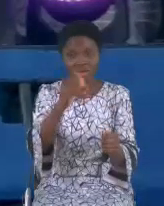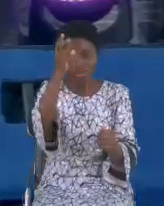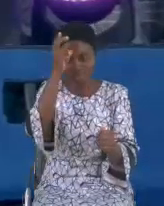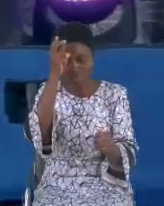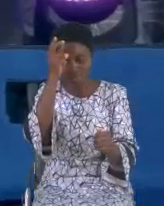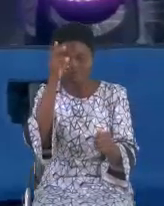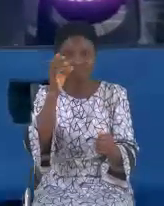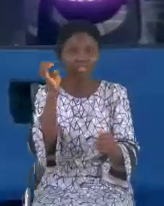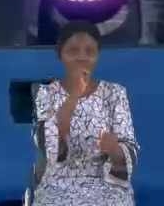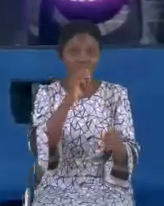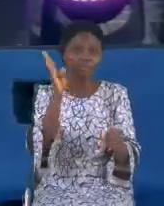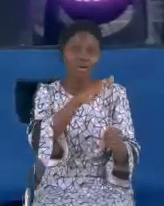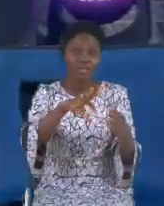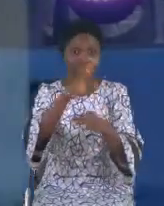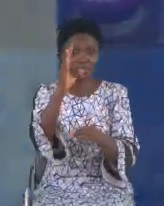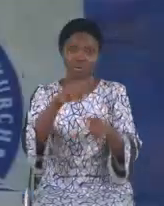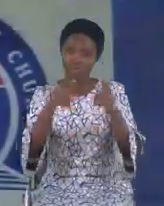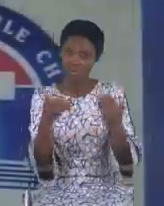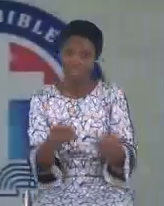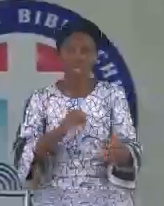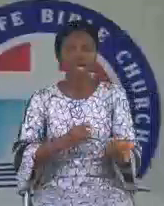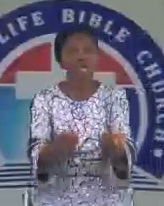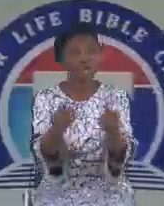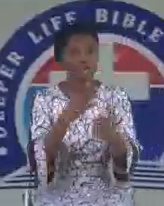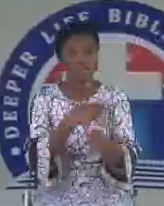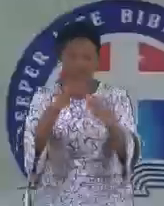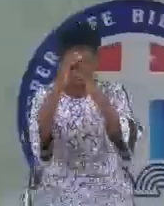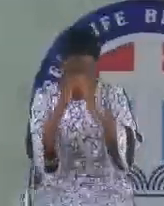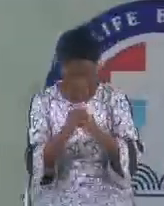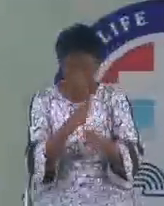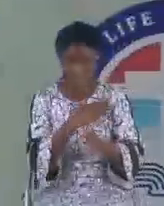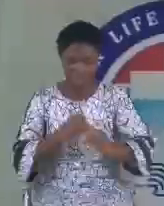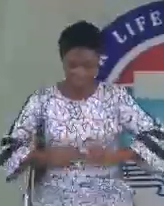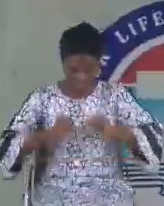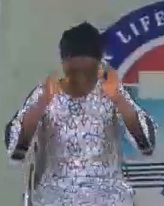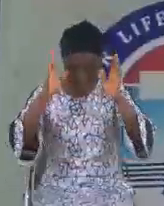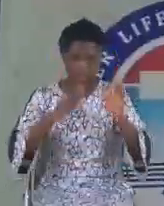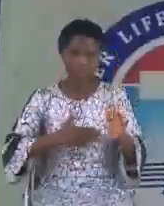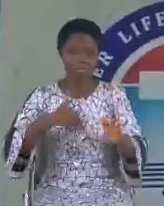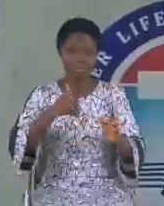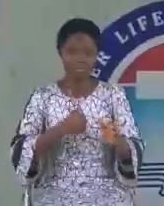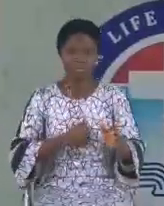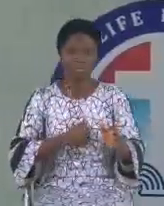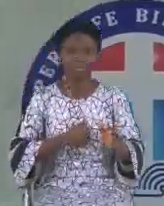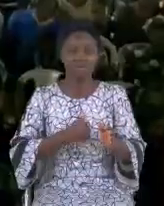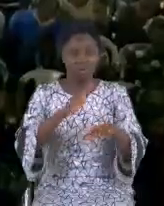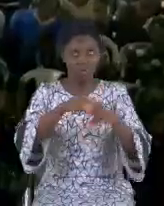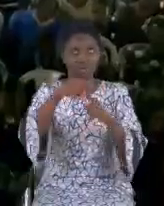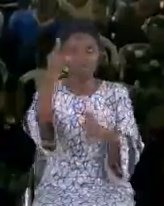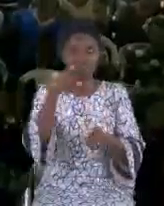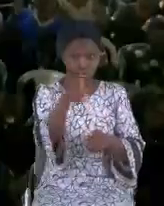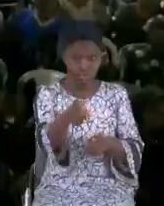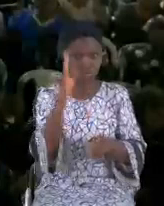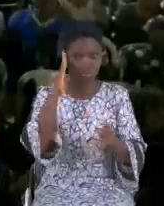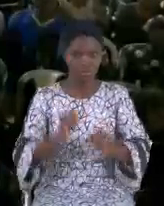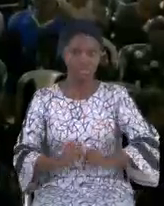now I come and worship and surrender myself unto you. You will surrender today.